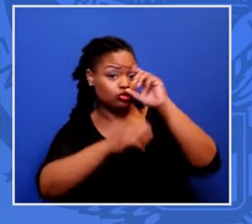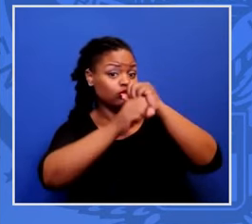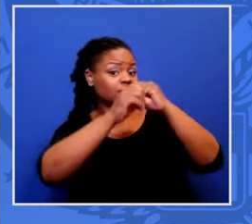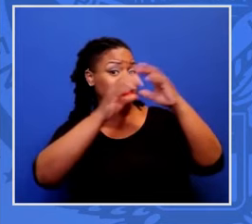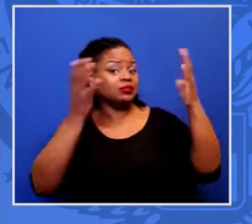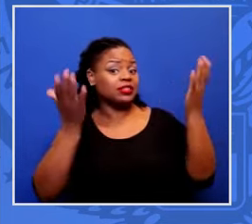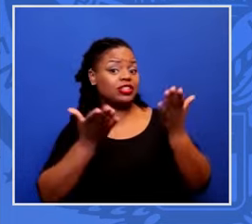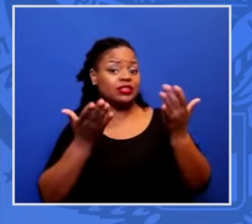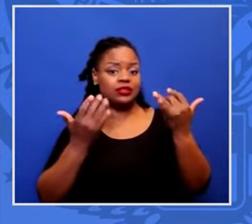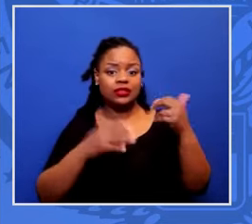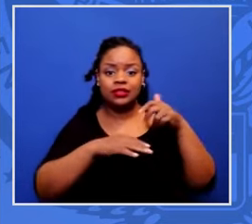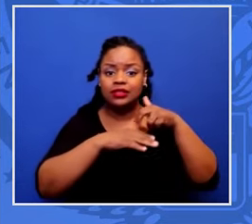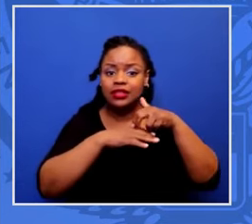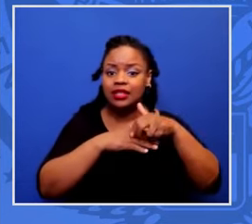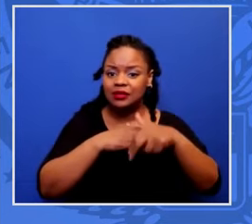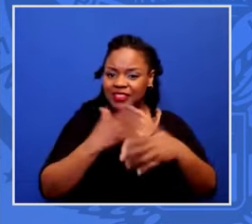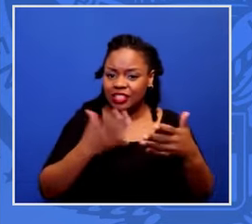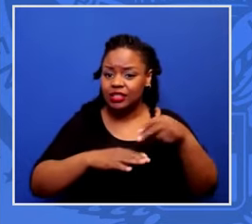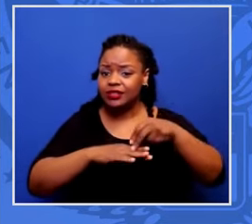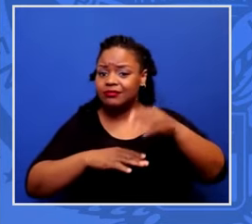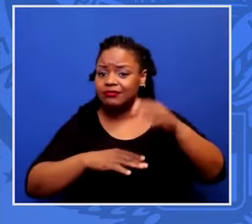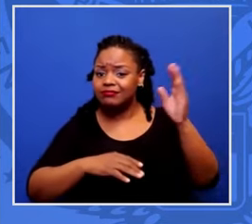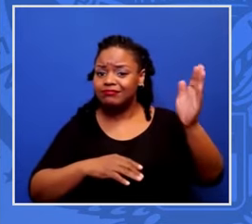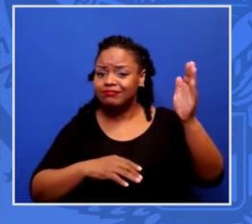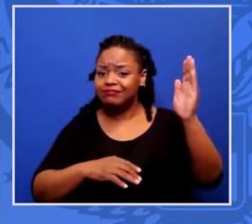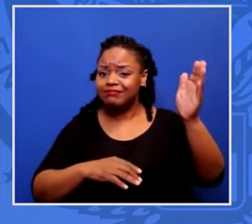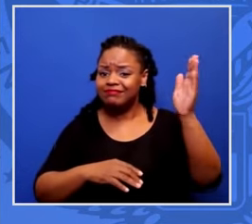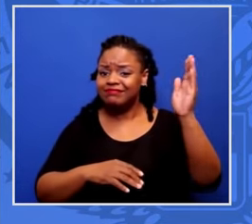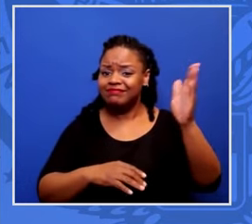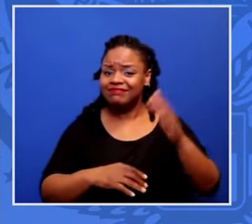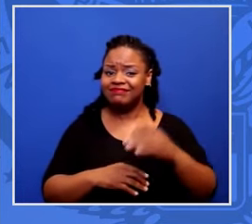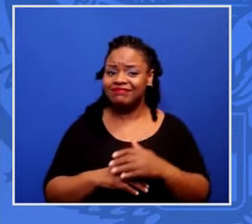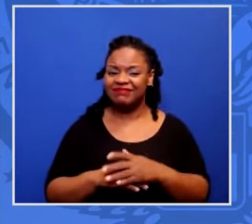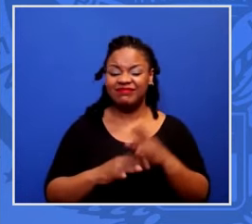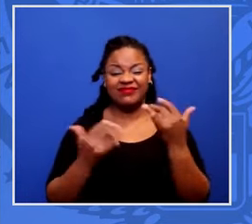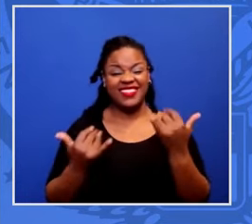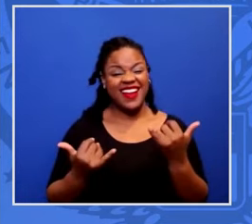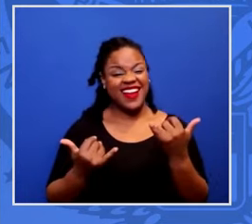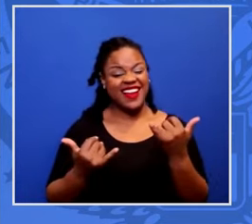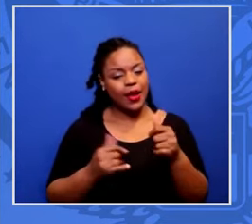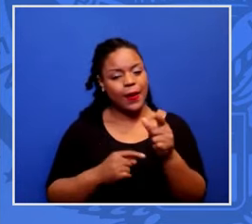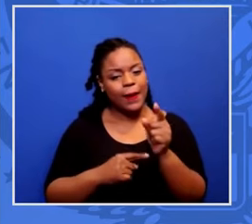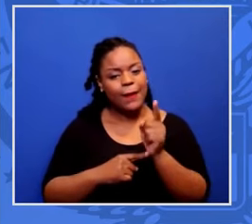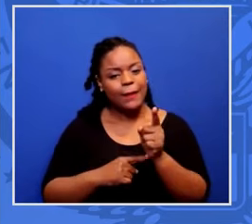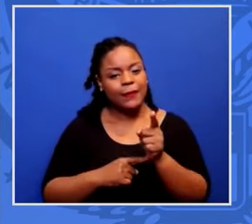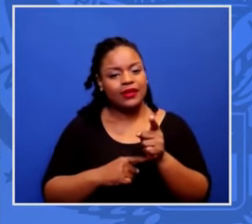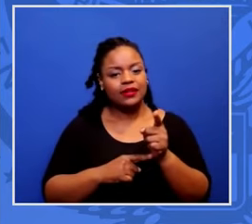now. The pandemic, economic crisis, racial injustice, the